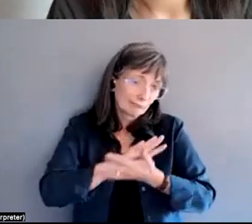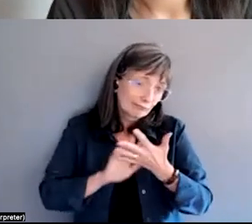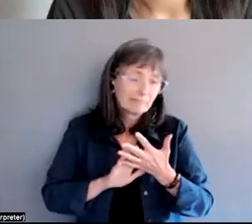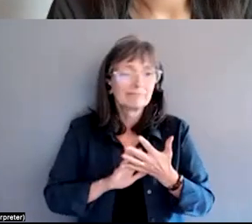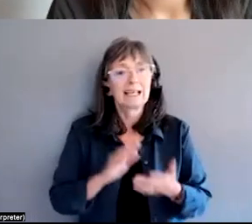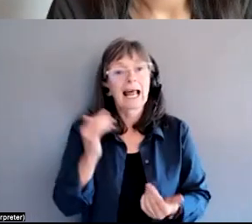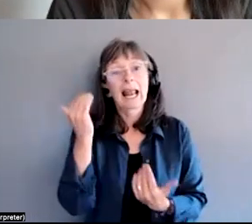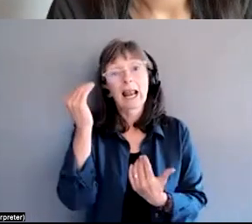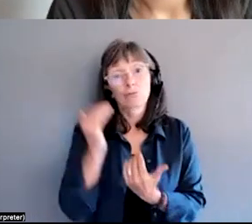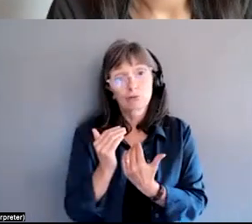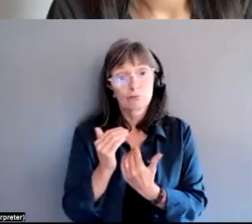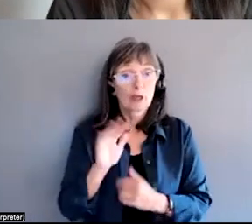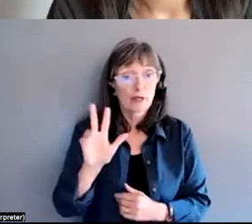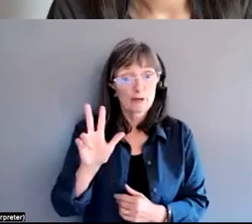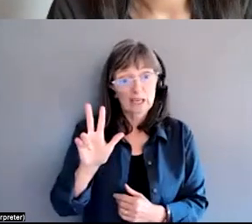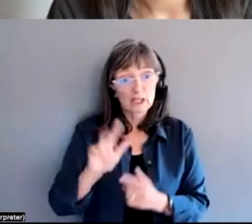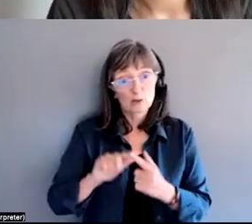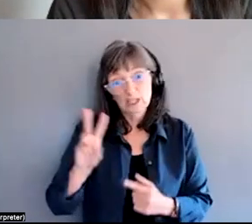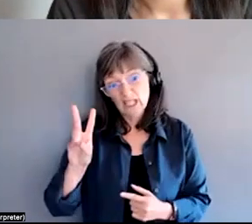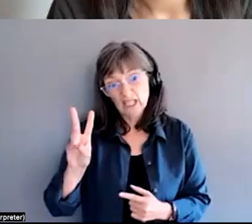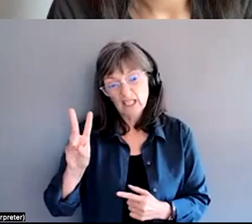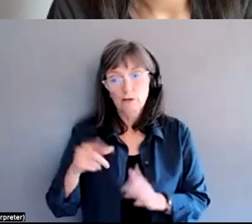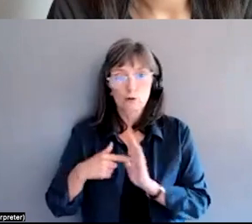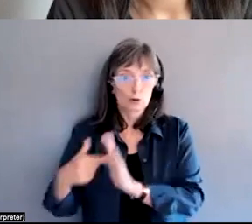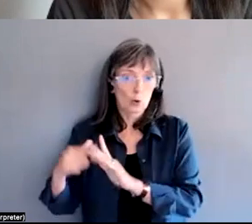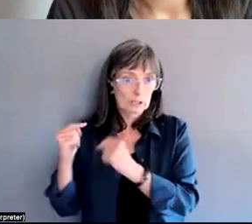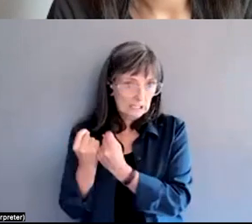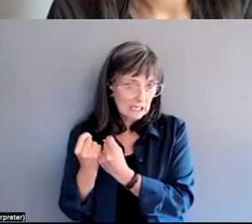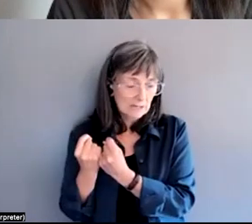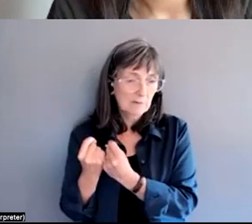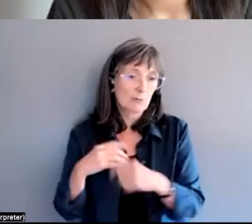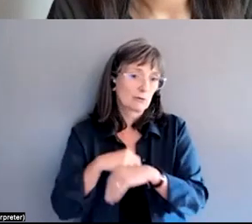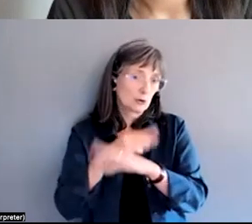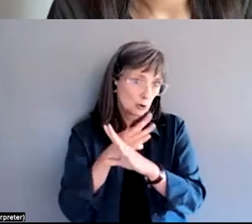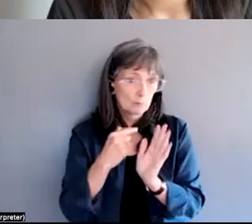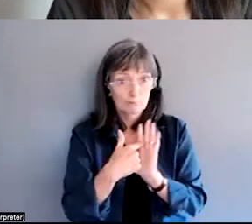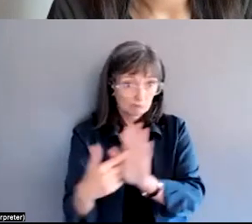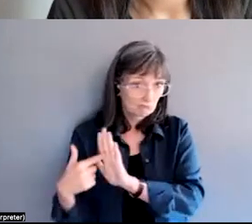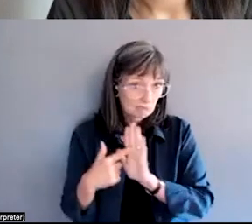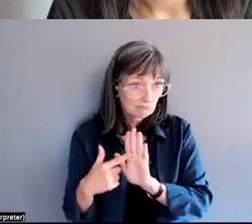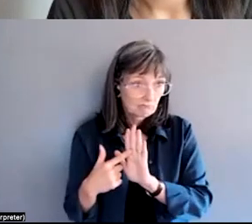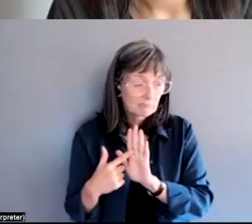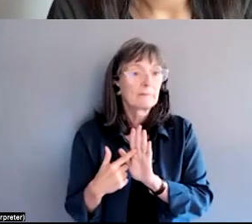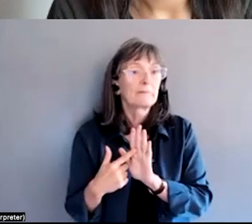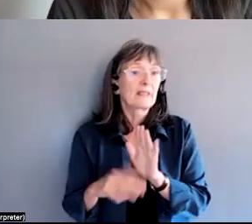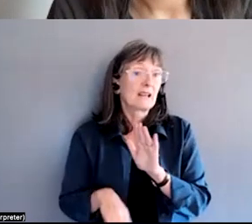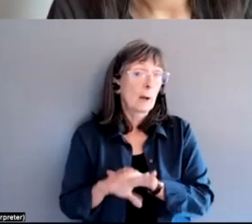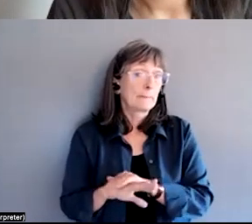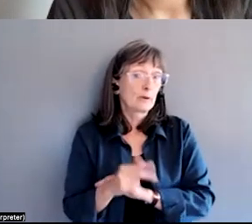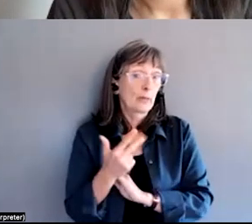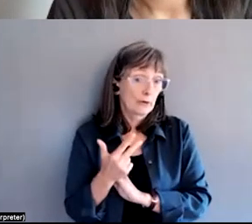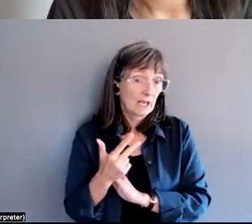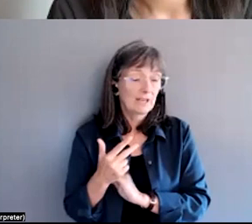to show the whole team, have a live call about all of those ones, and then hopefully show, you know, max of 3 to the